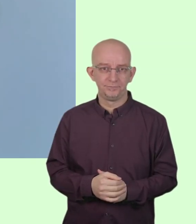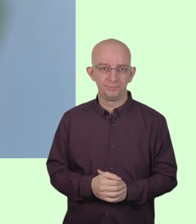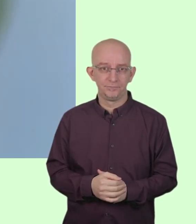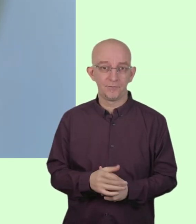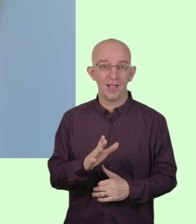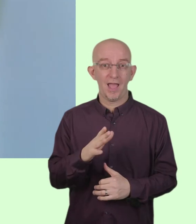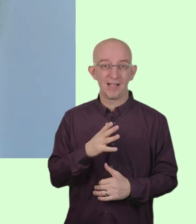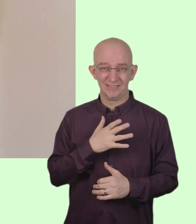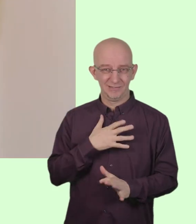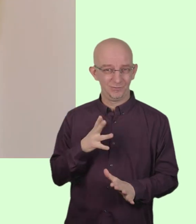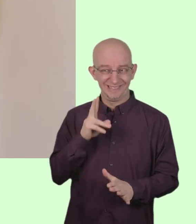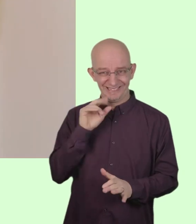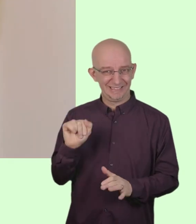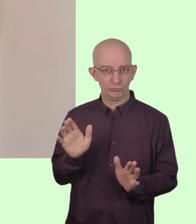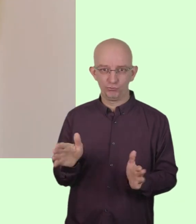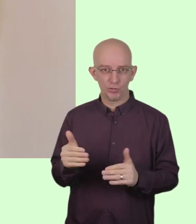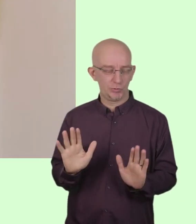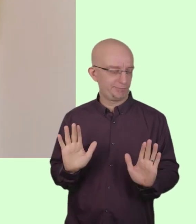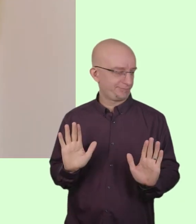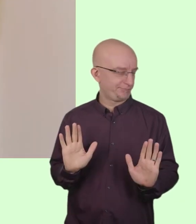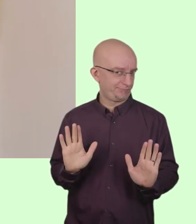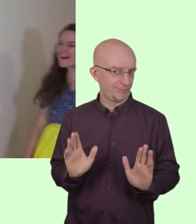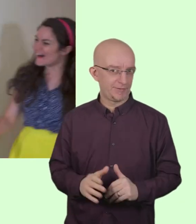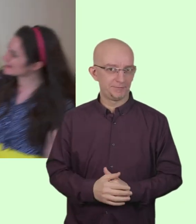I wouldn't even want to see the state of his room.